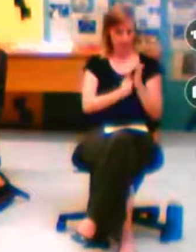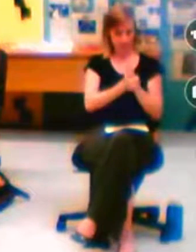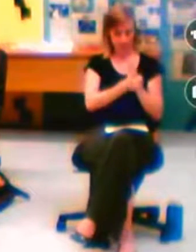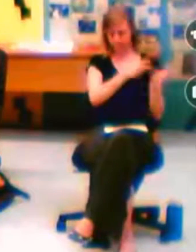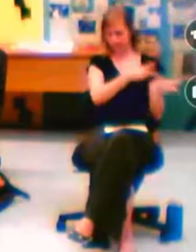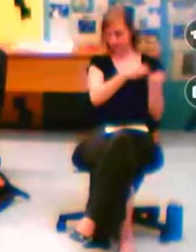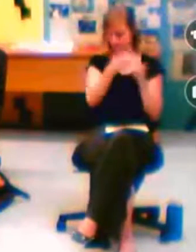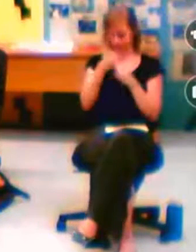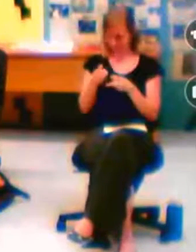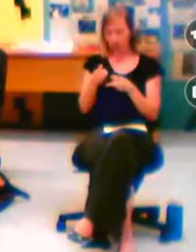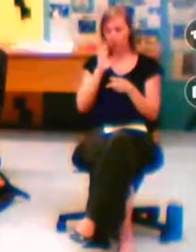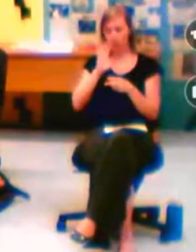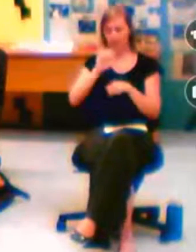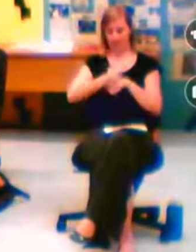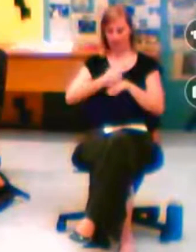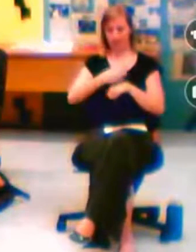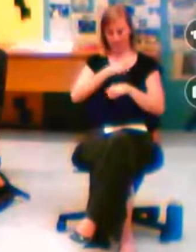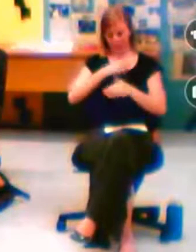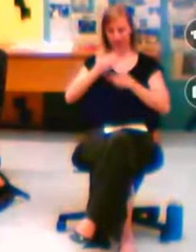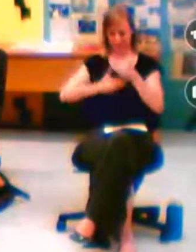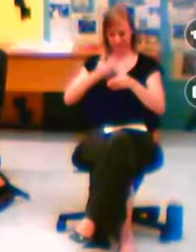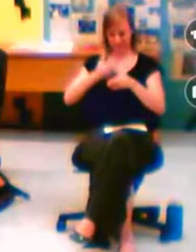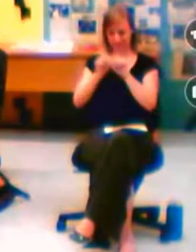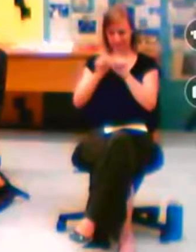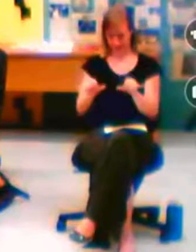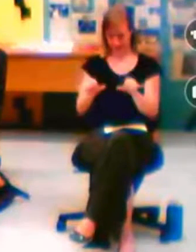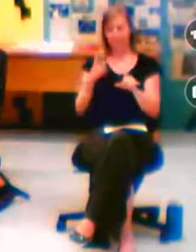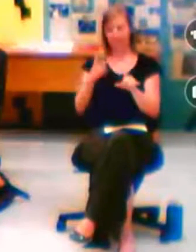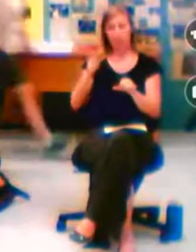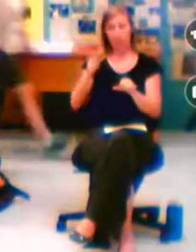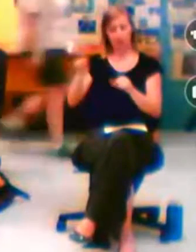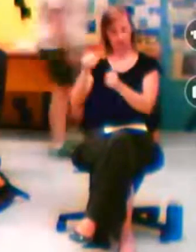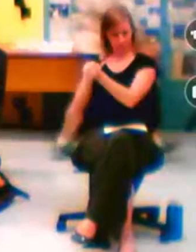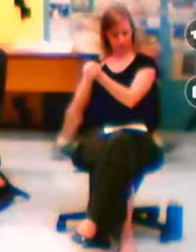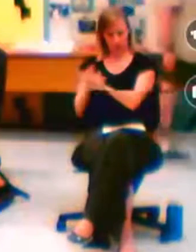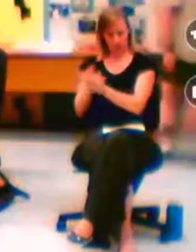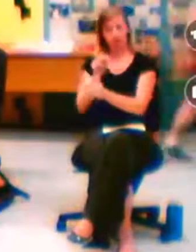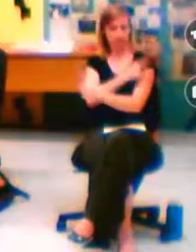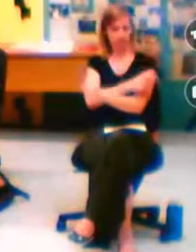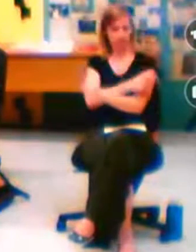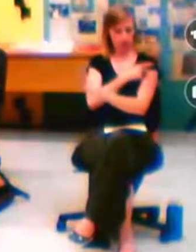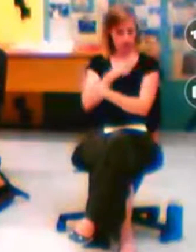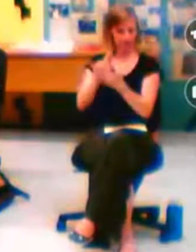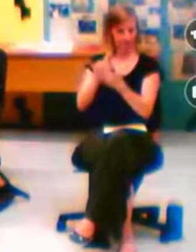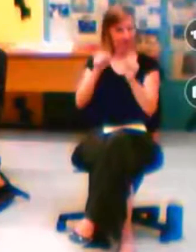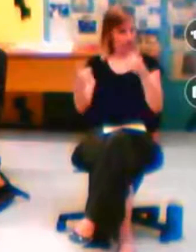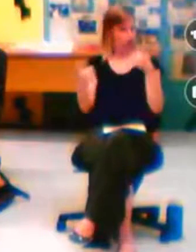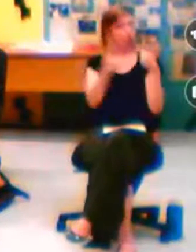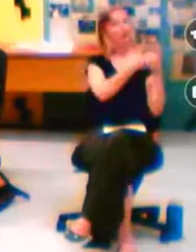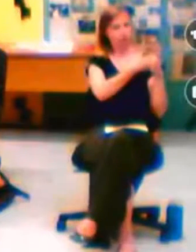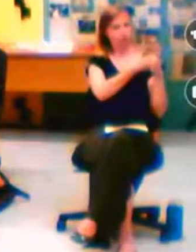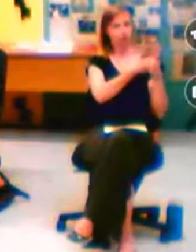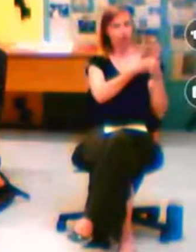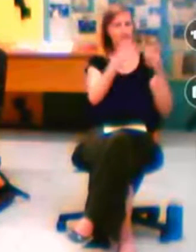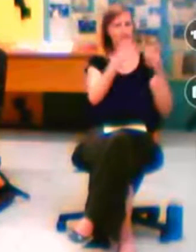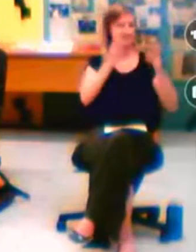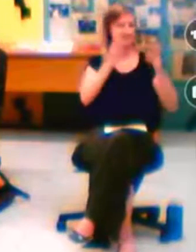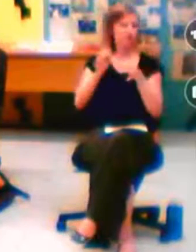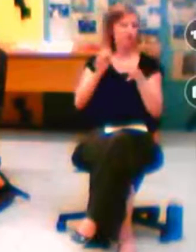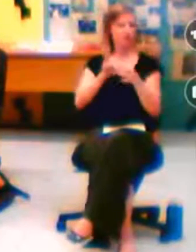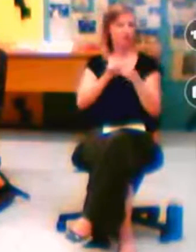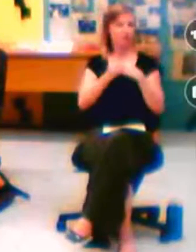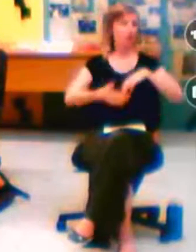given full right of appeal within our judicial system. Here's the language from the amendment again. Establish an